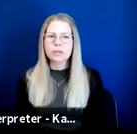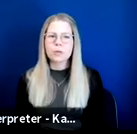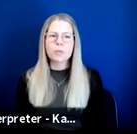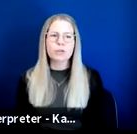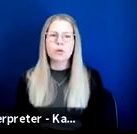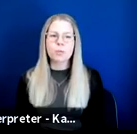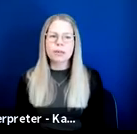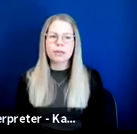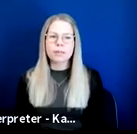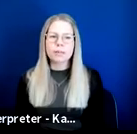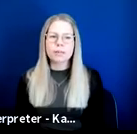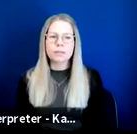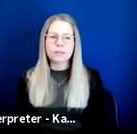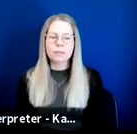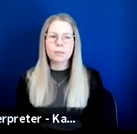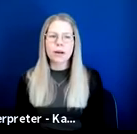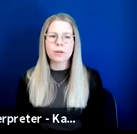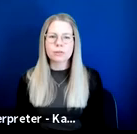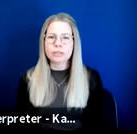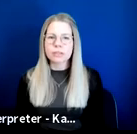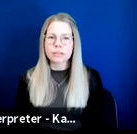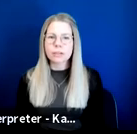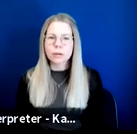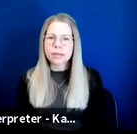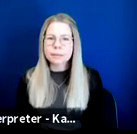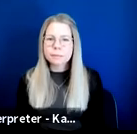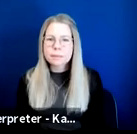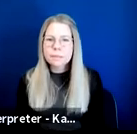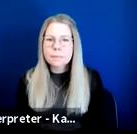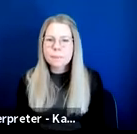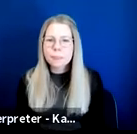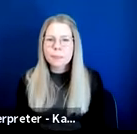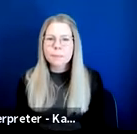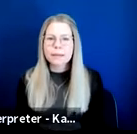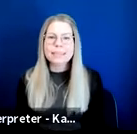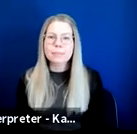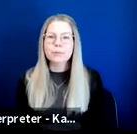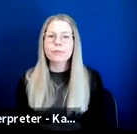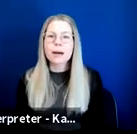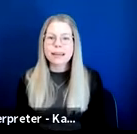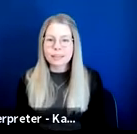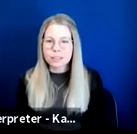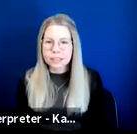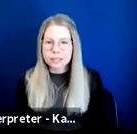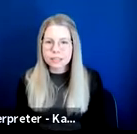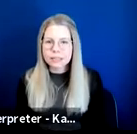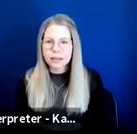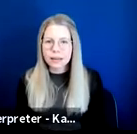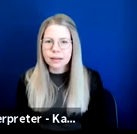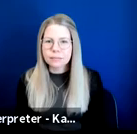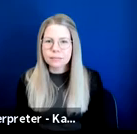What would your goal be? So why are you interested in English upgrading? I'd like to improve my English